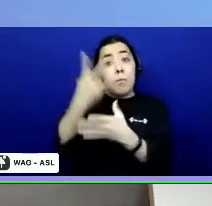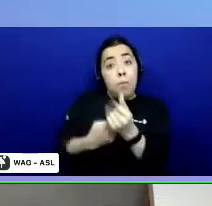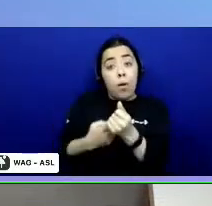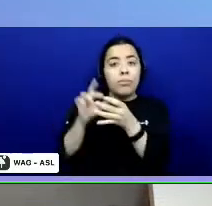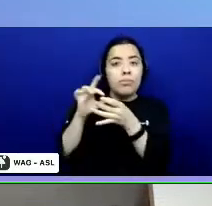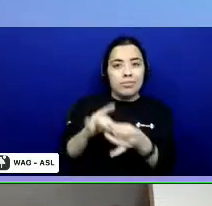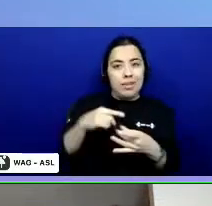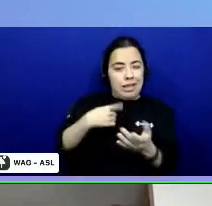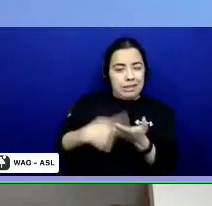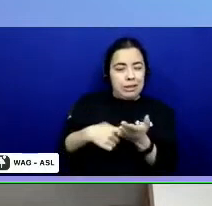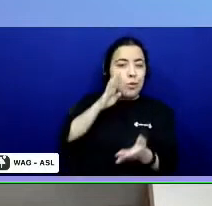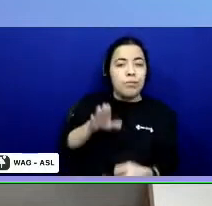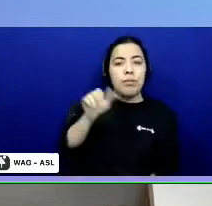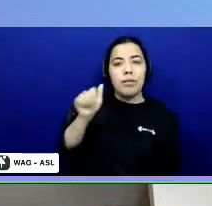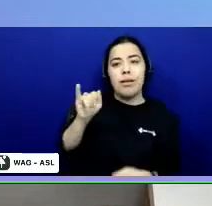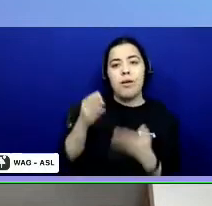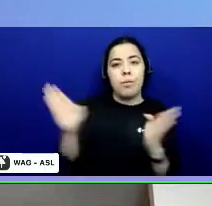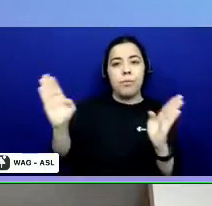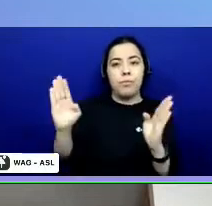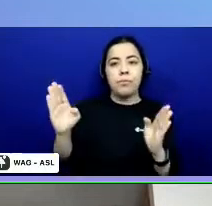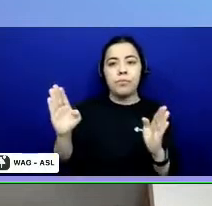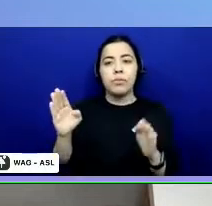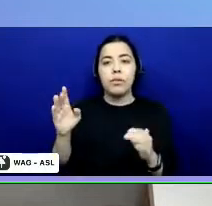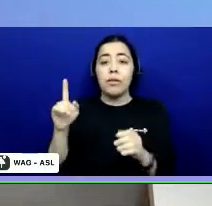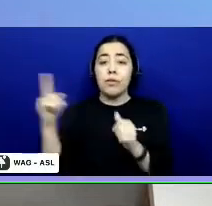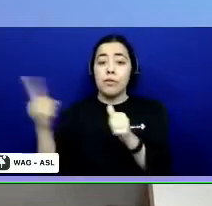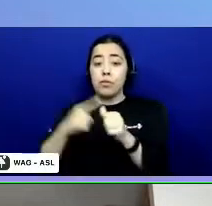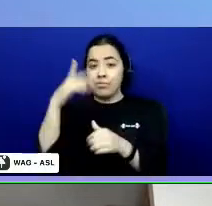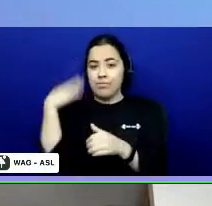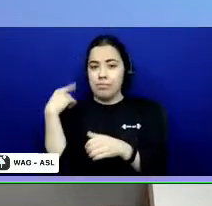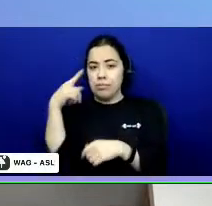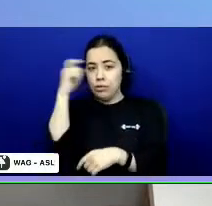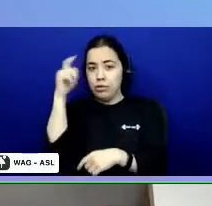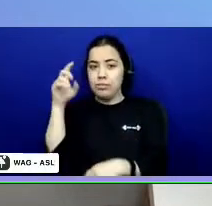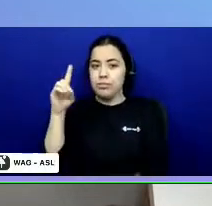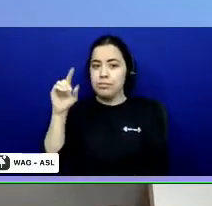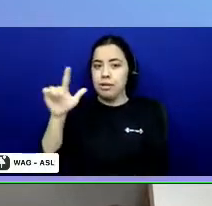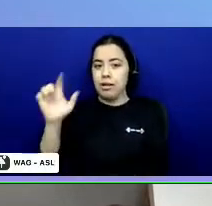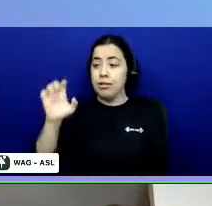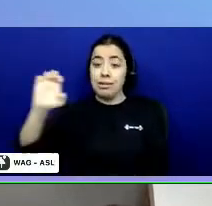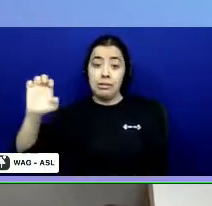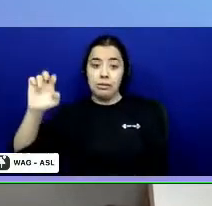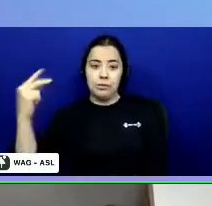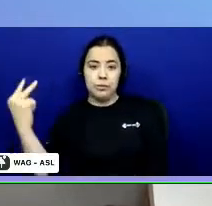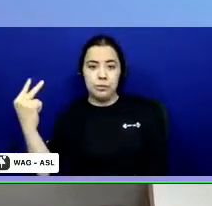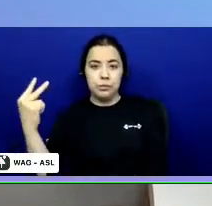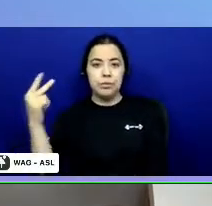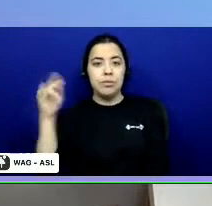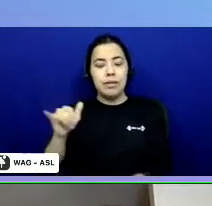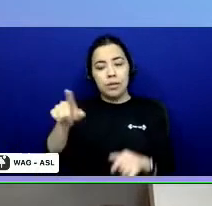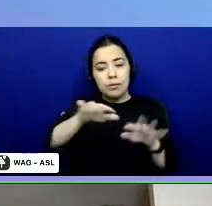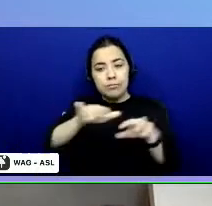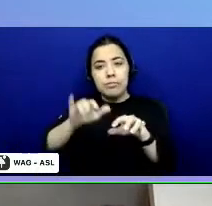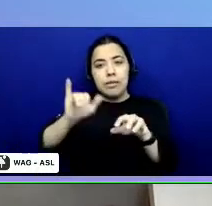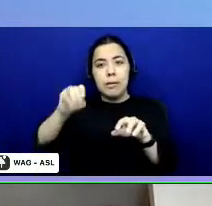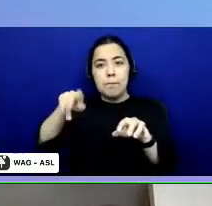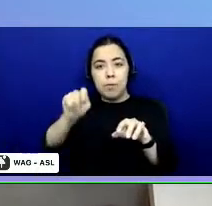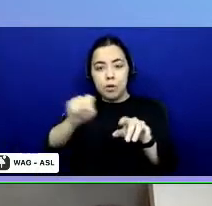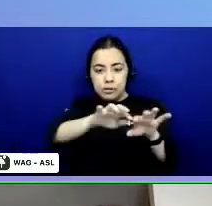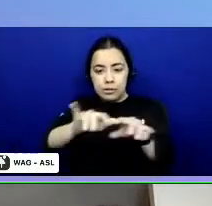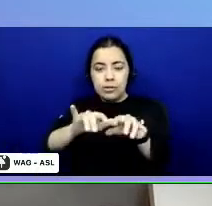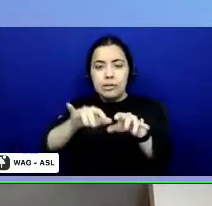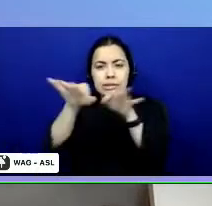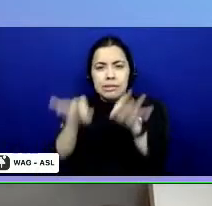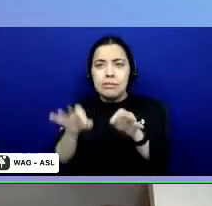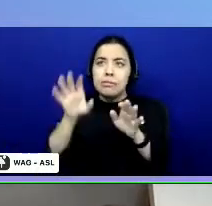the summer, there was DALL-E 2. This is a neural network, if you're not familiar, that you can give an input sentence to that describes an image or a piece of